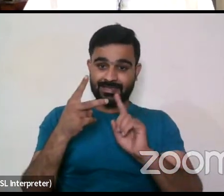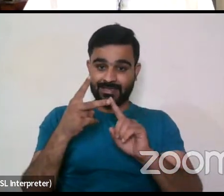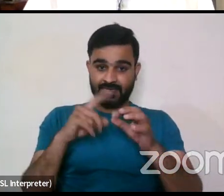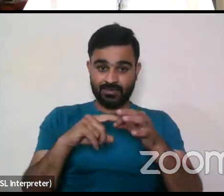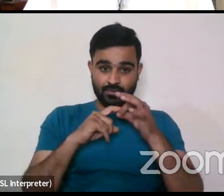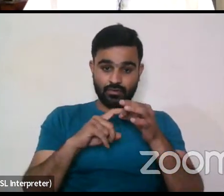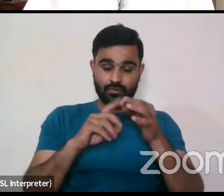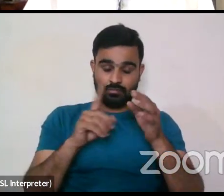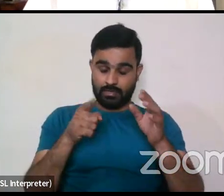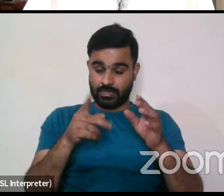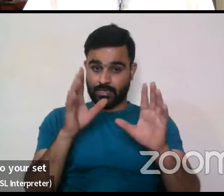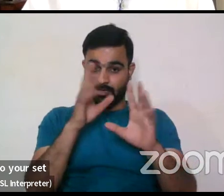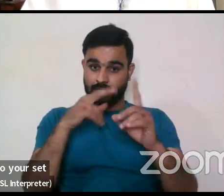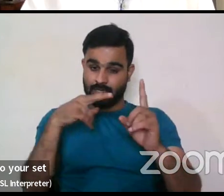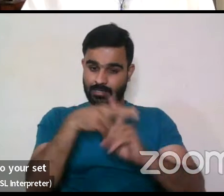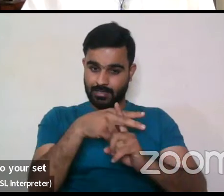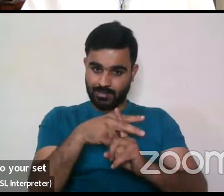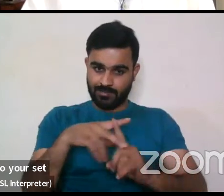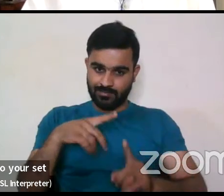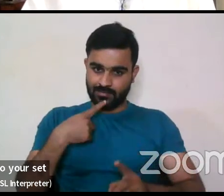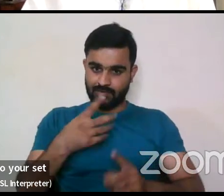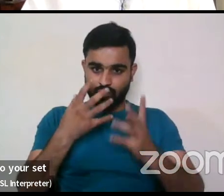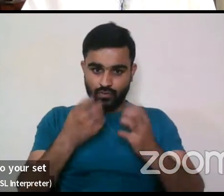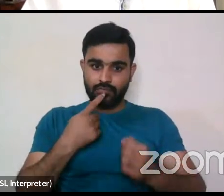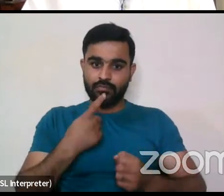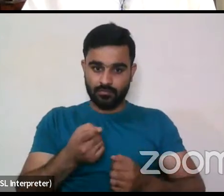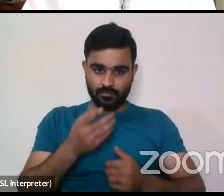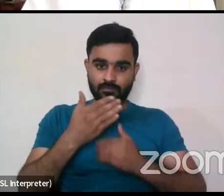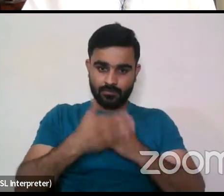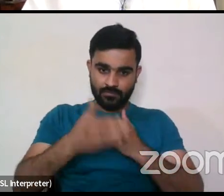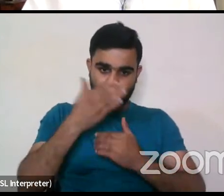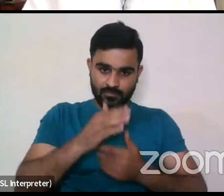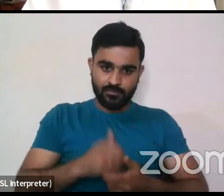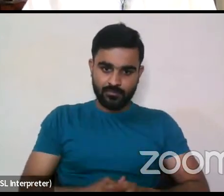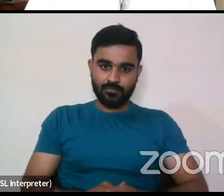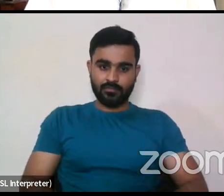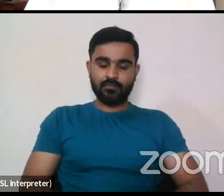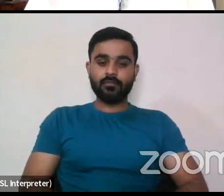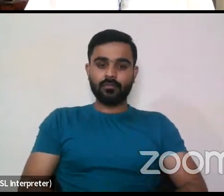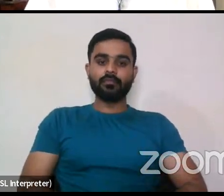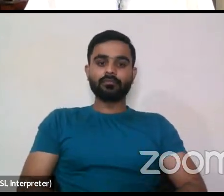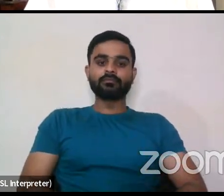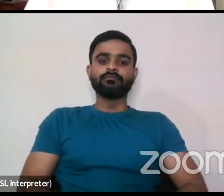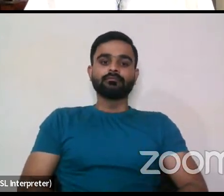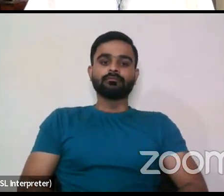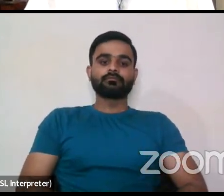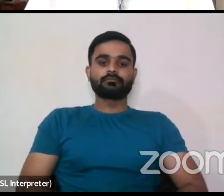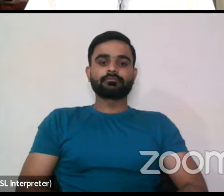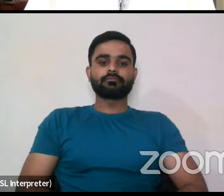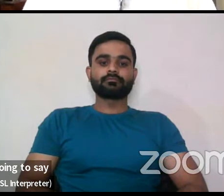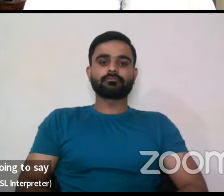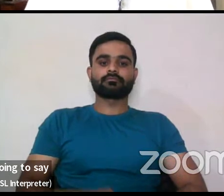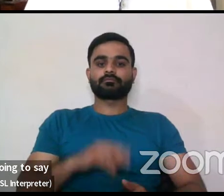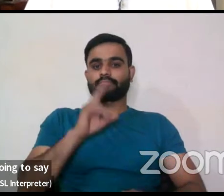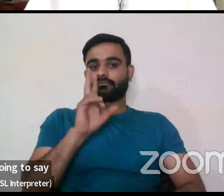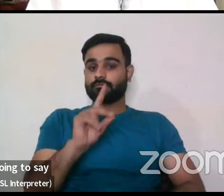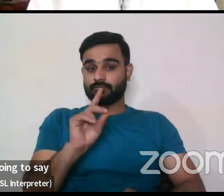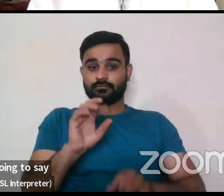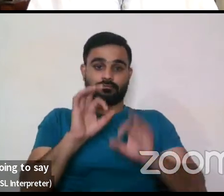Sorry, Manjushri, were you going to say? No, I was just going to come to the second question myself again. Yes, so I was nice